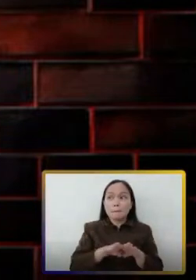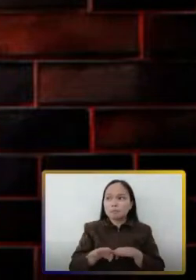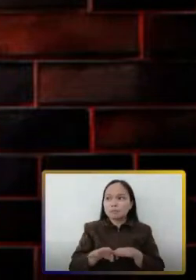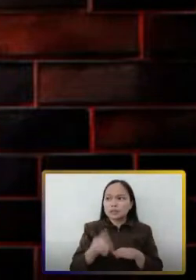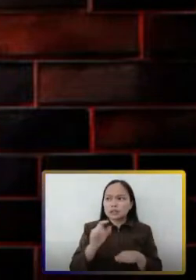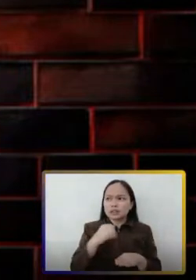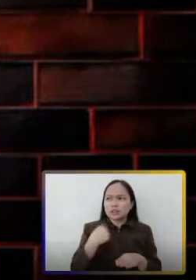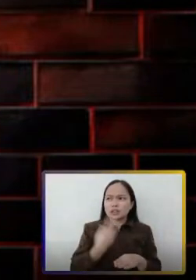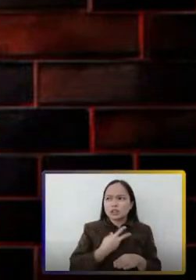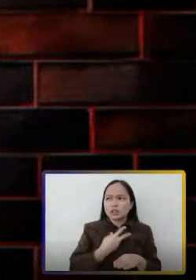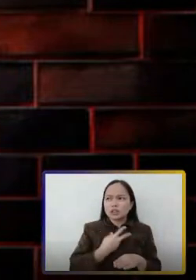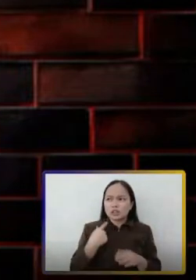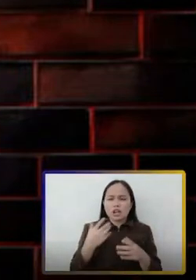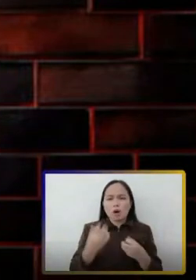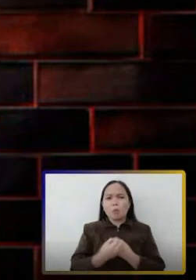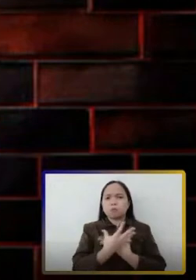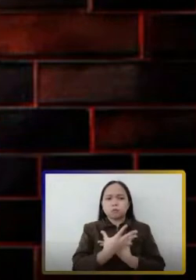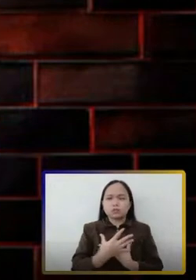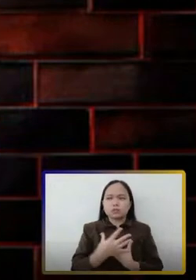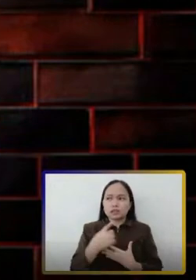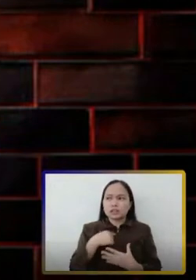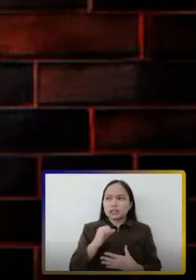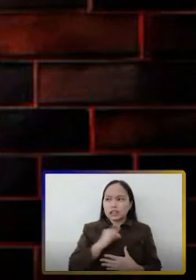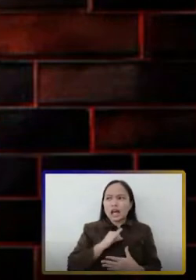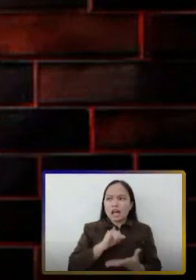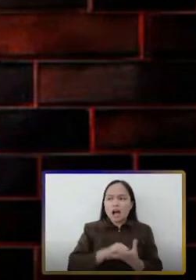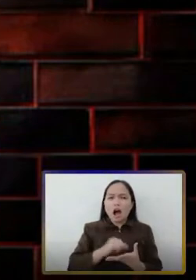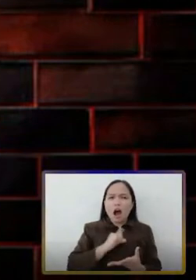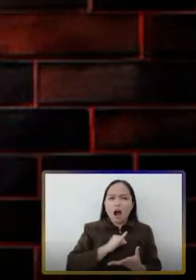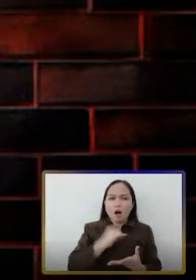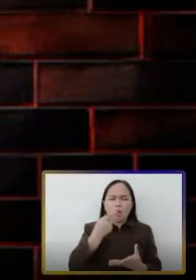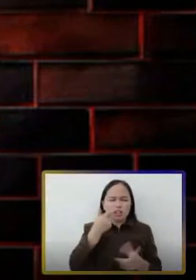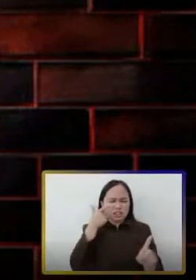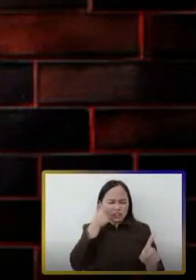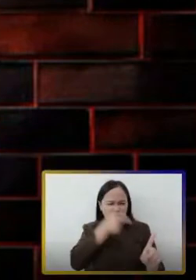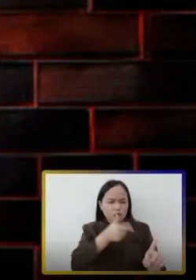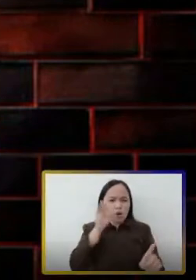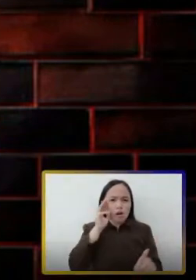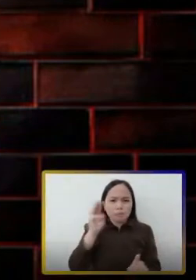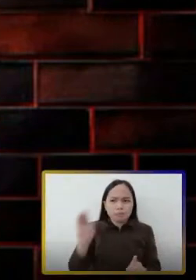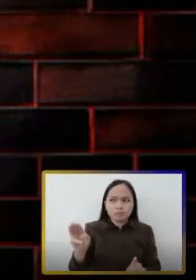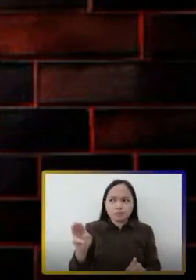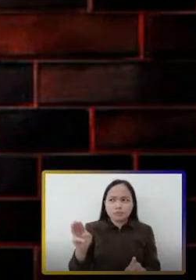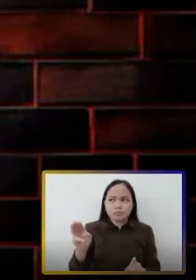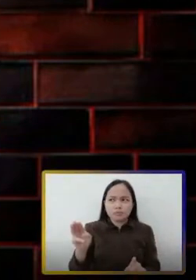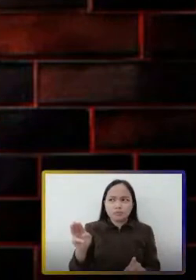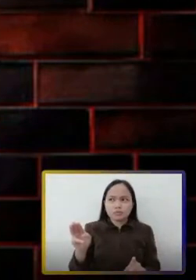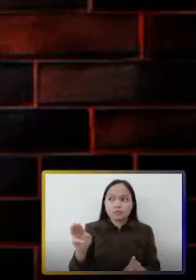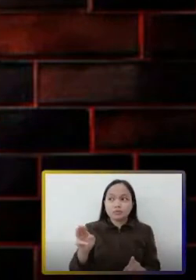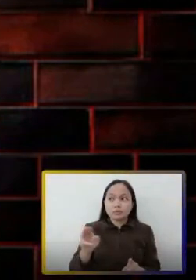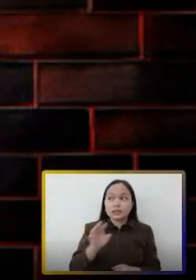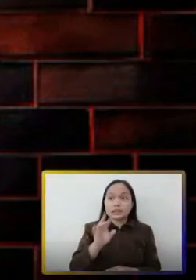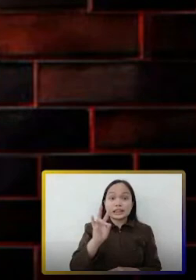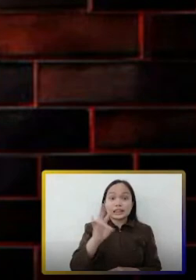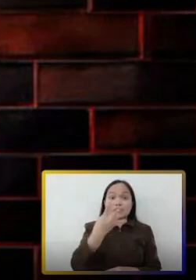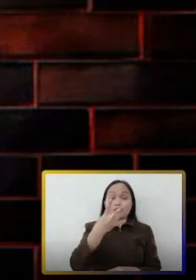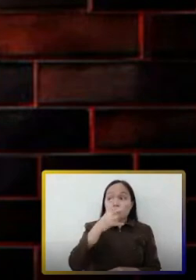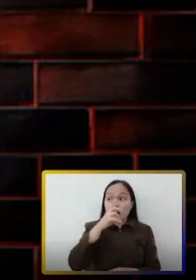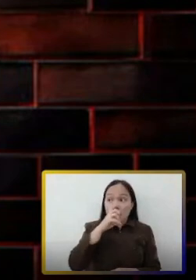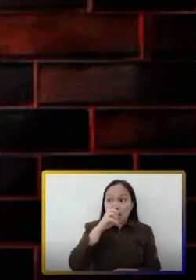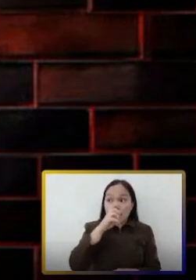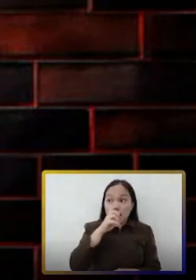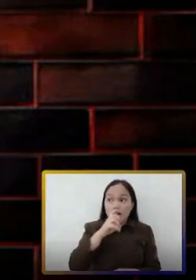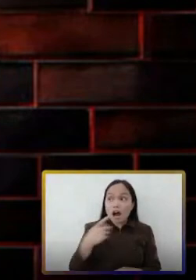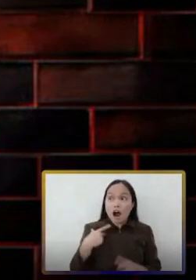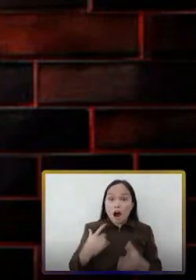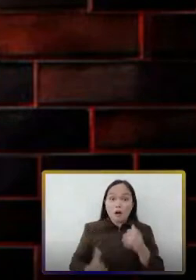all were terrified and shocked. And that's when I, looked up and saw him. Seventh grader Dylan Reeves had